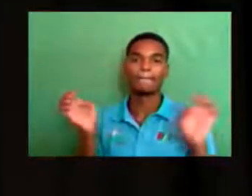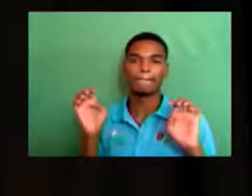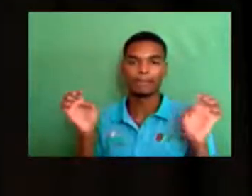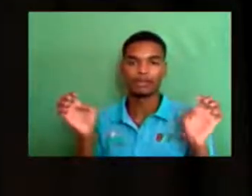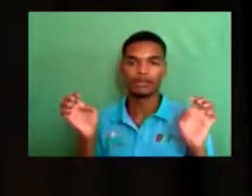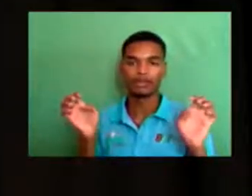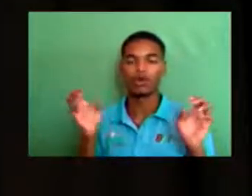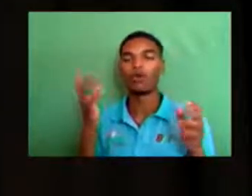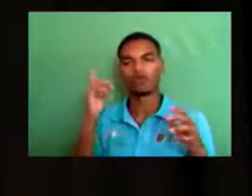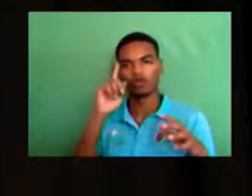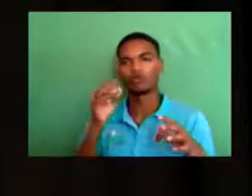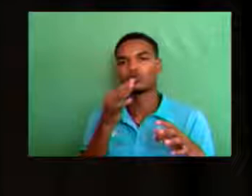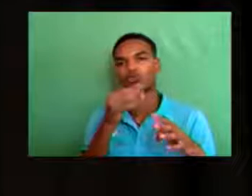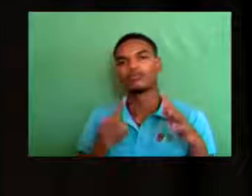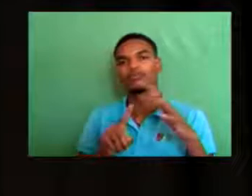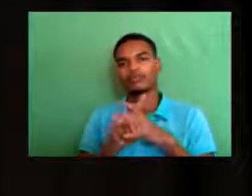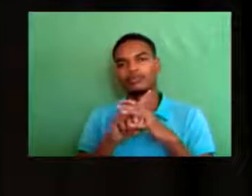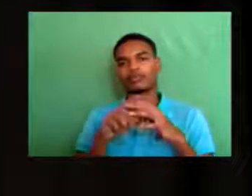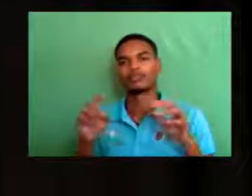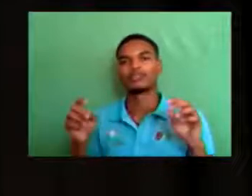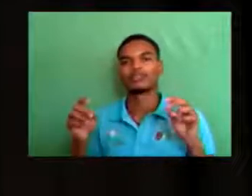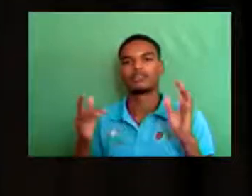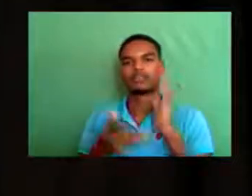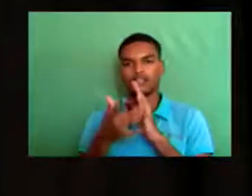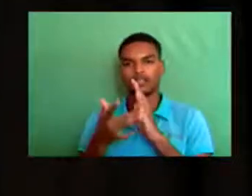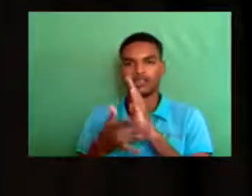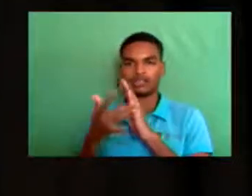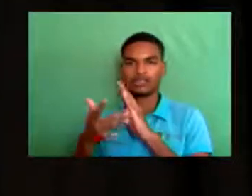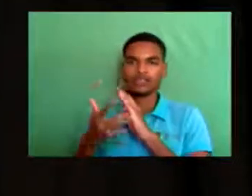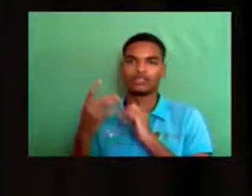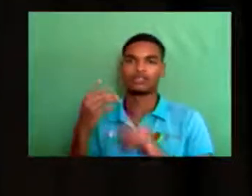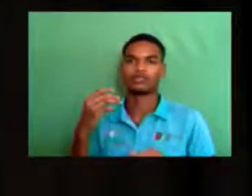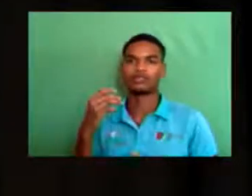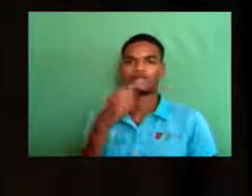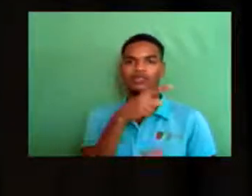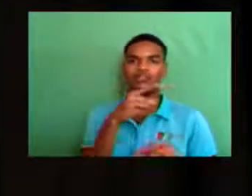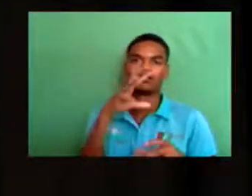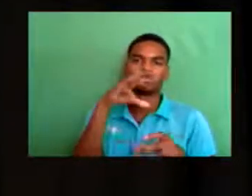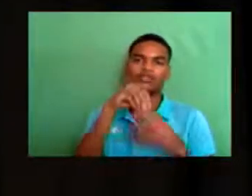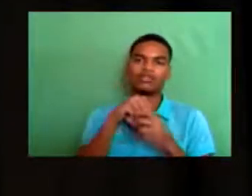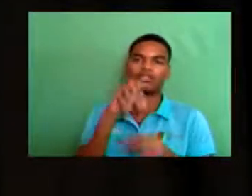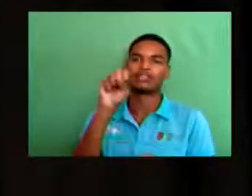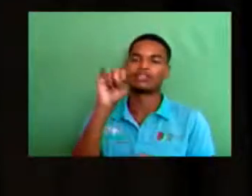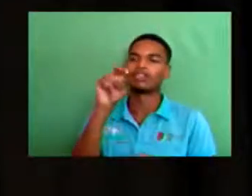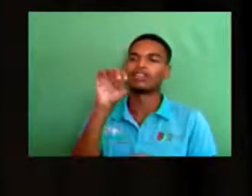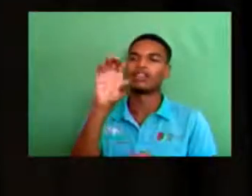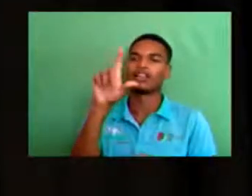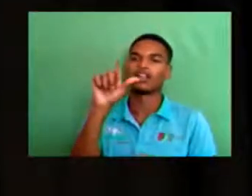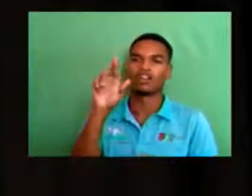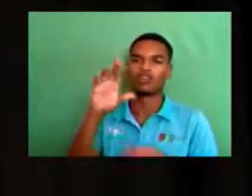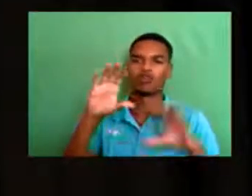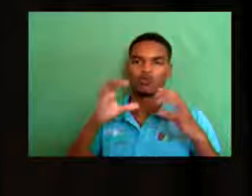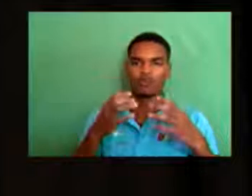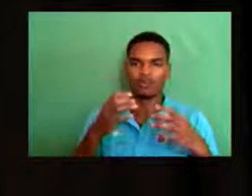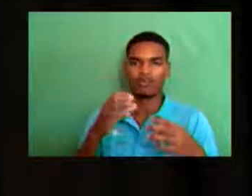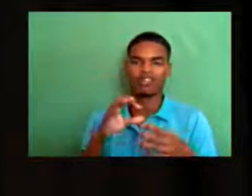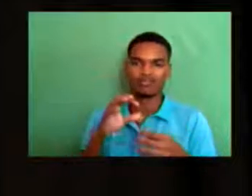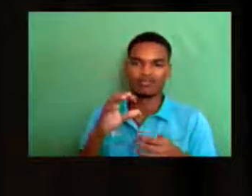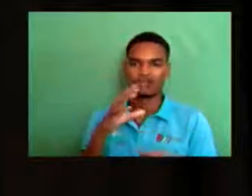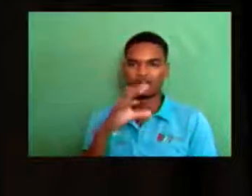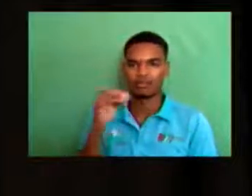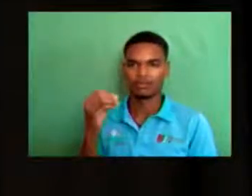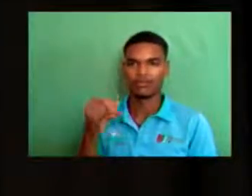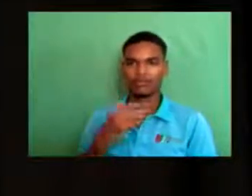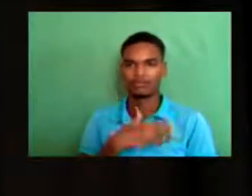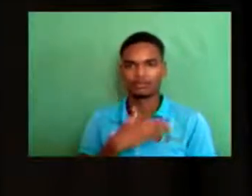at One Media Inc., a member of the Sinclair group of companies. So please help me welcome Ed Zarnecki to the